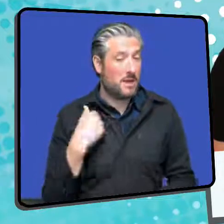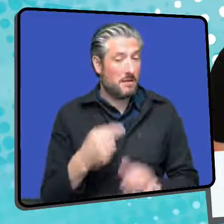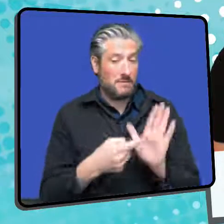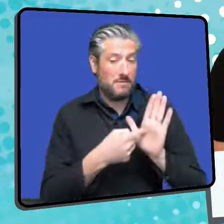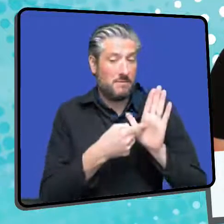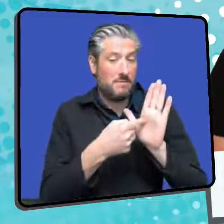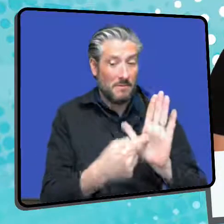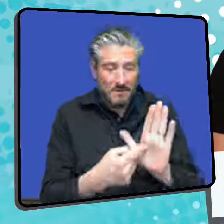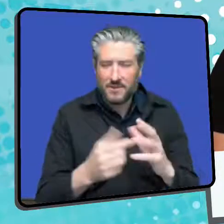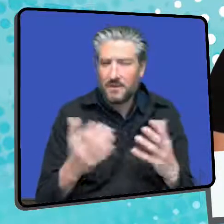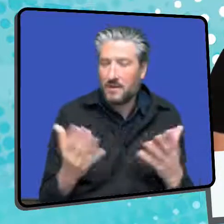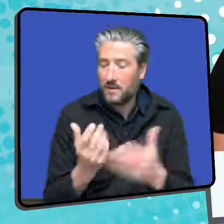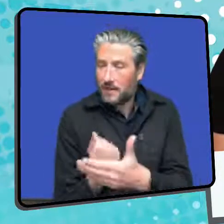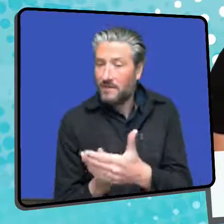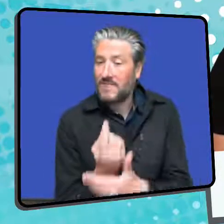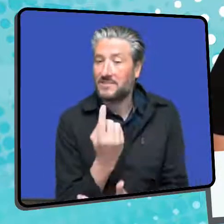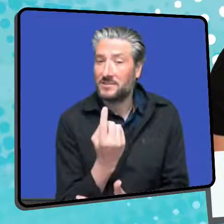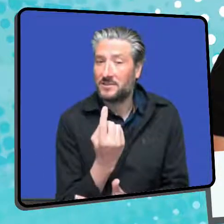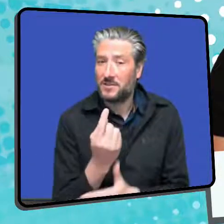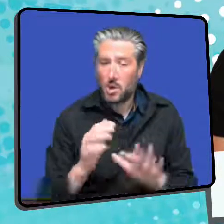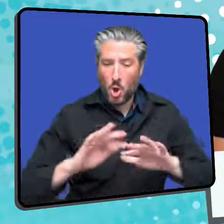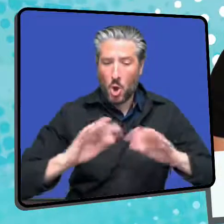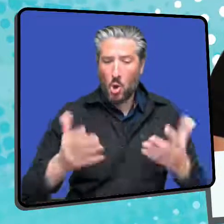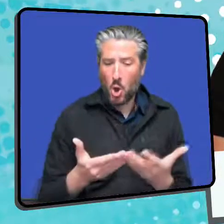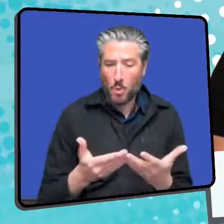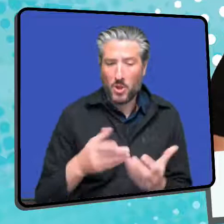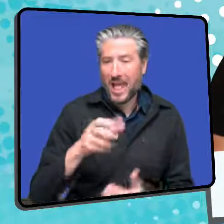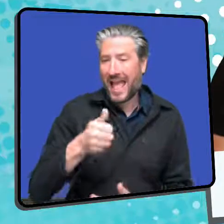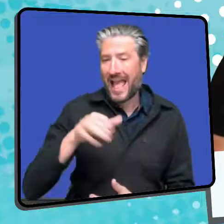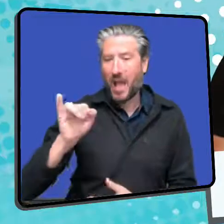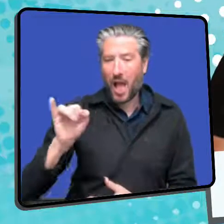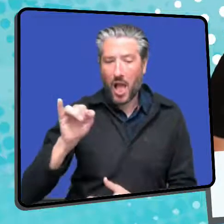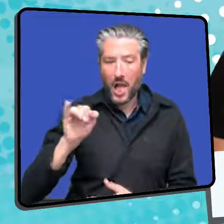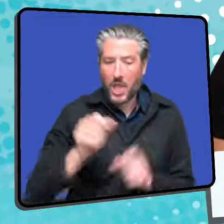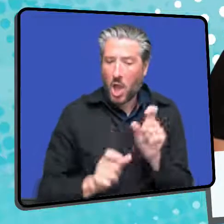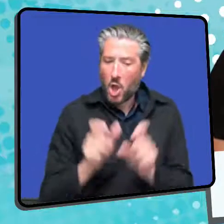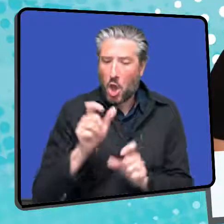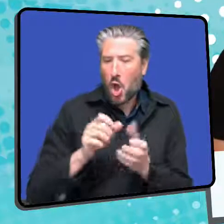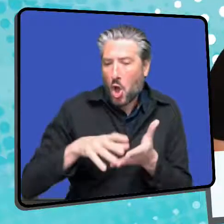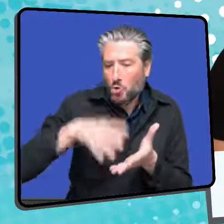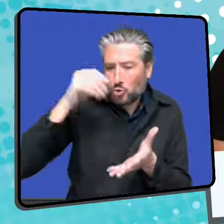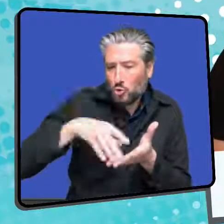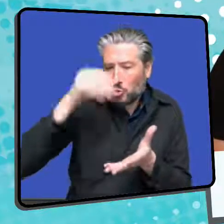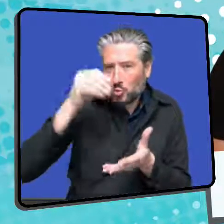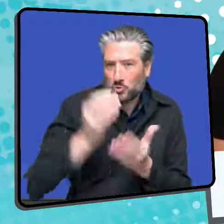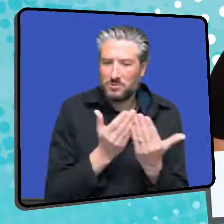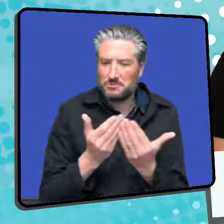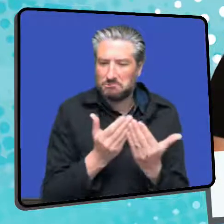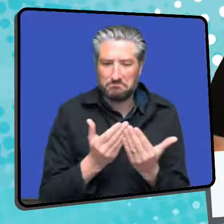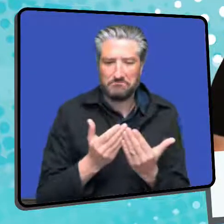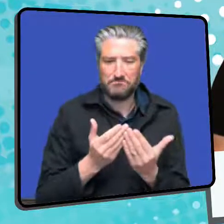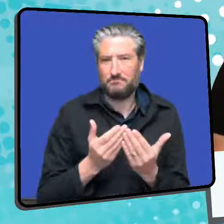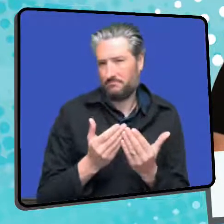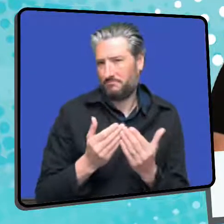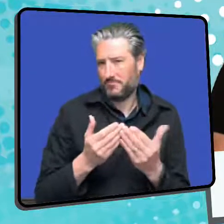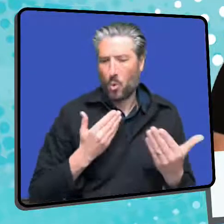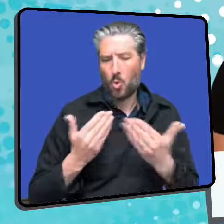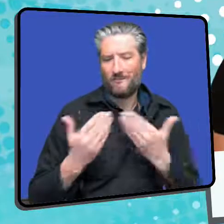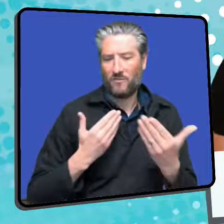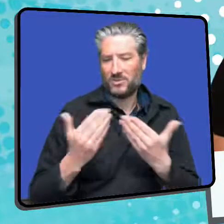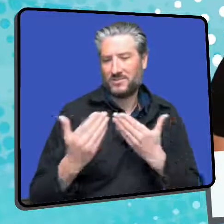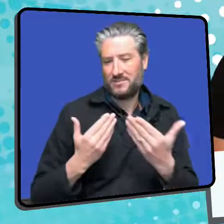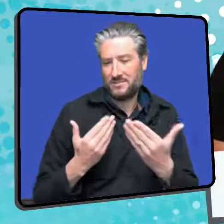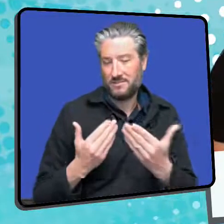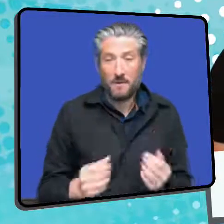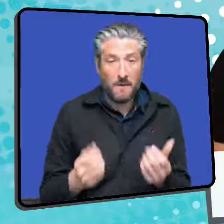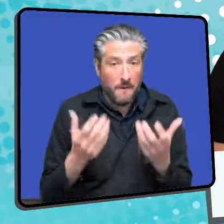Student Conference. The schedule is just announced, where there are 16 Microsoft Student Ambassadors that are going to speak on